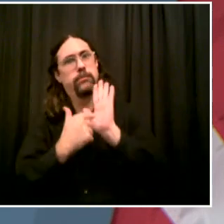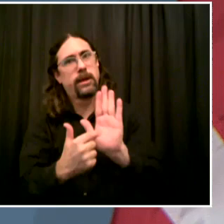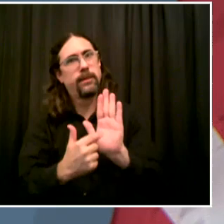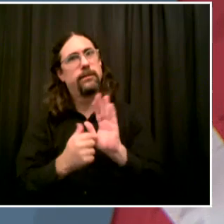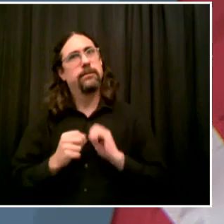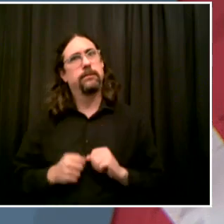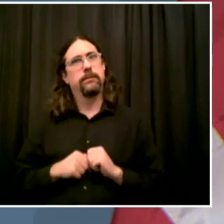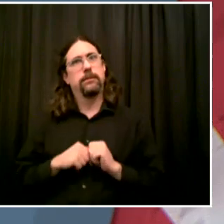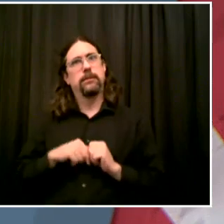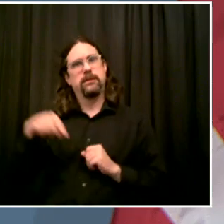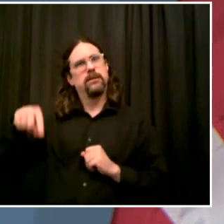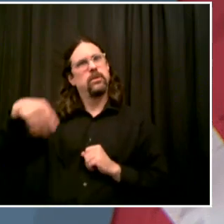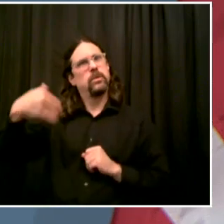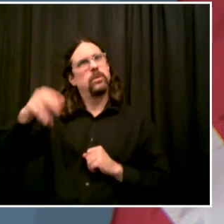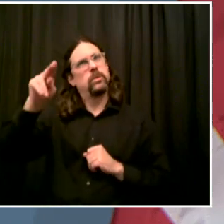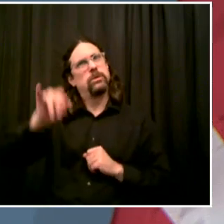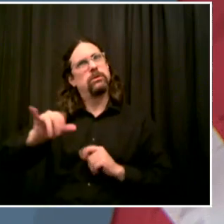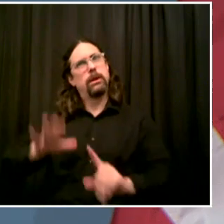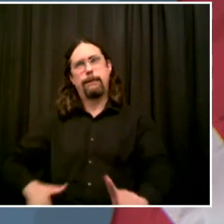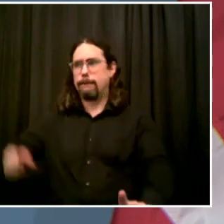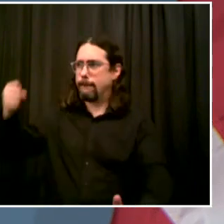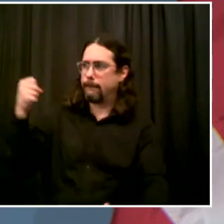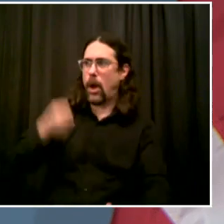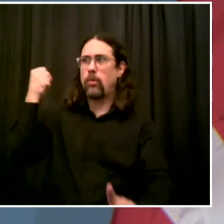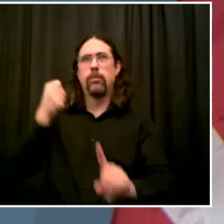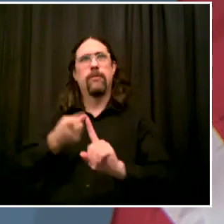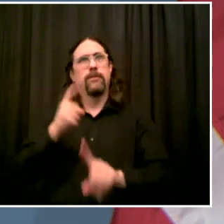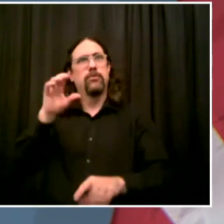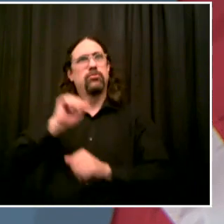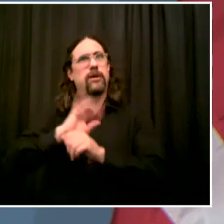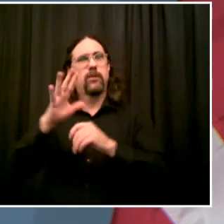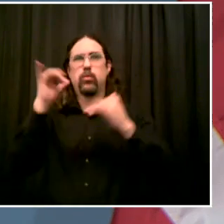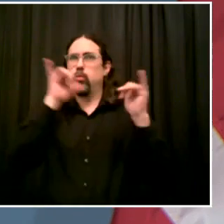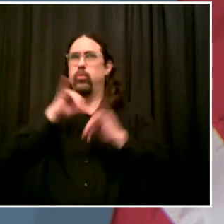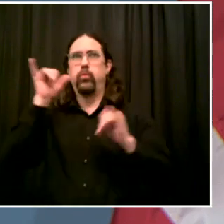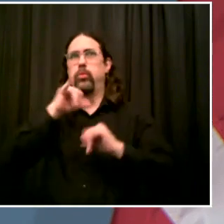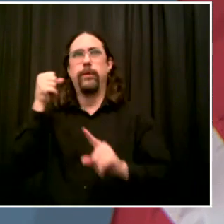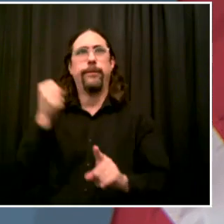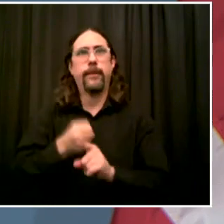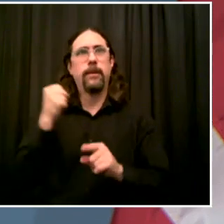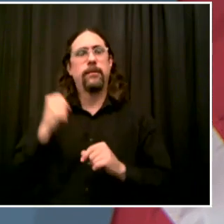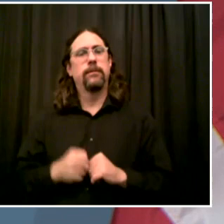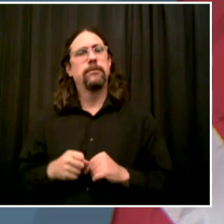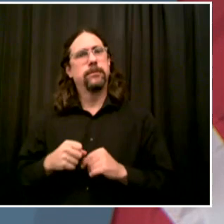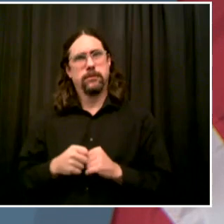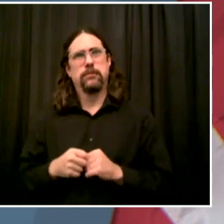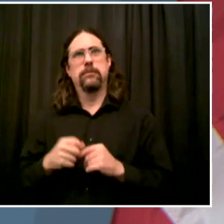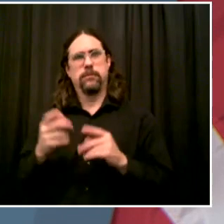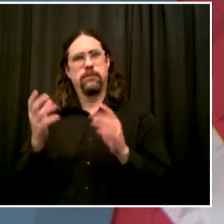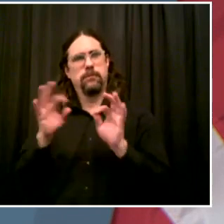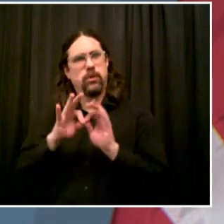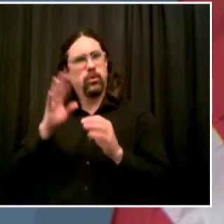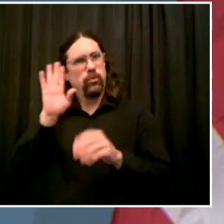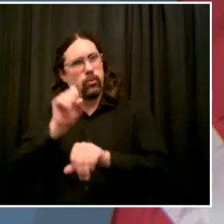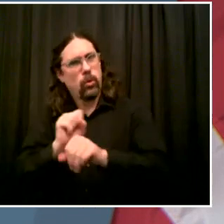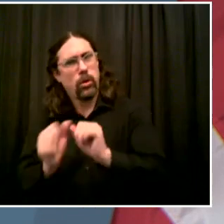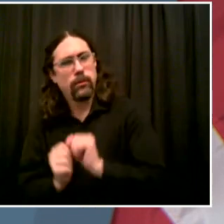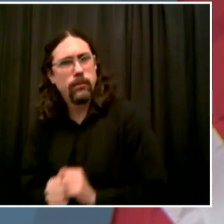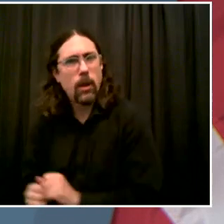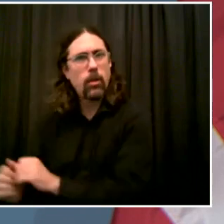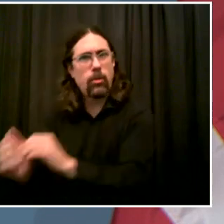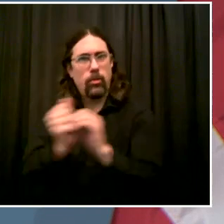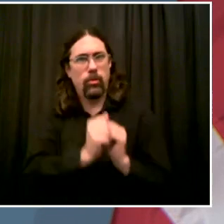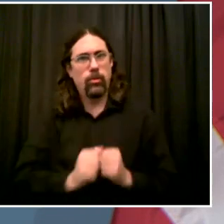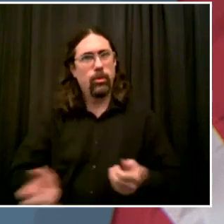I know the value of working with partners who know those communities inside and out. And this work we cannot do without them. And so